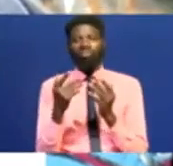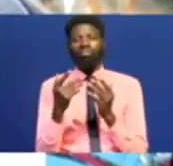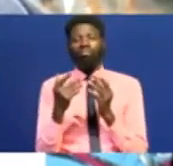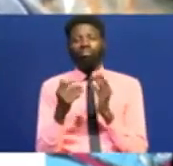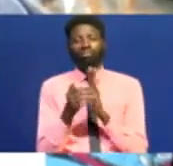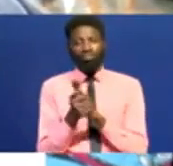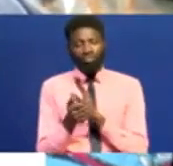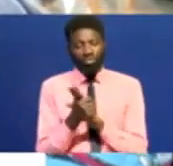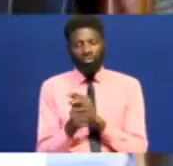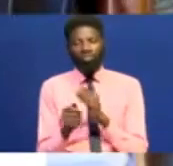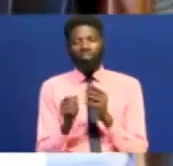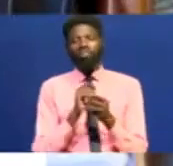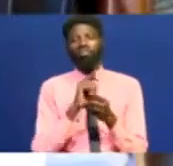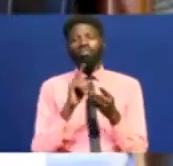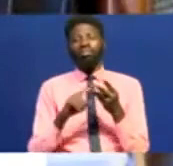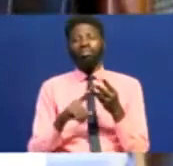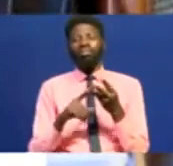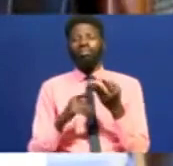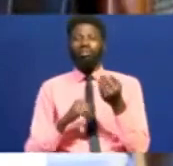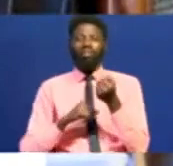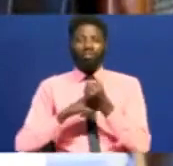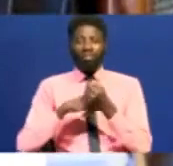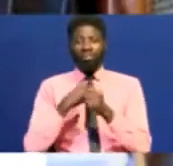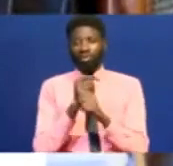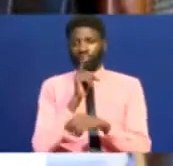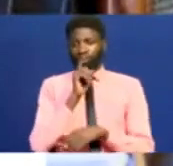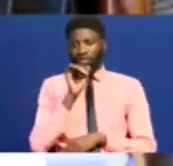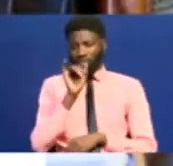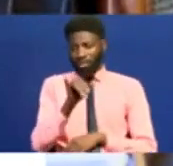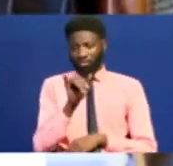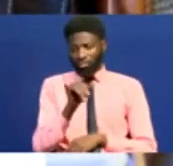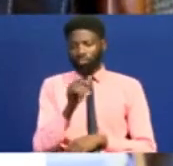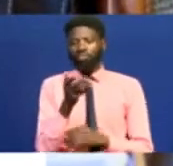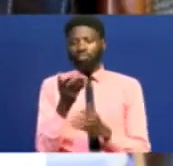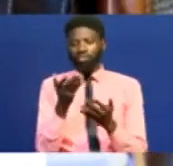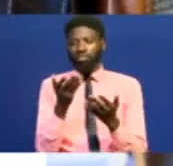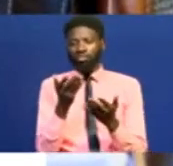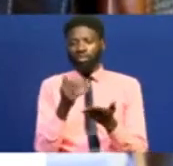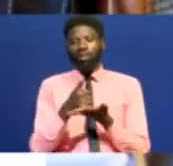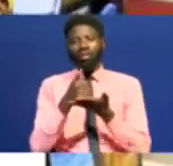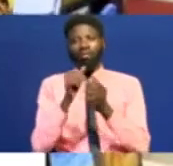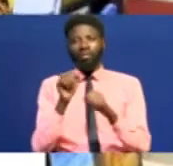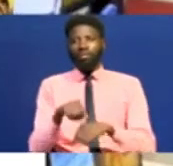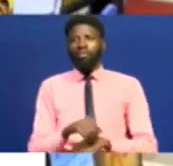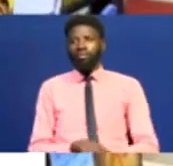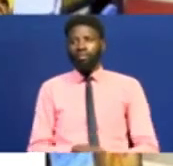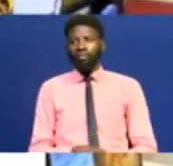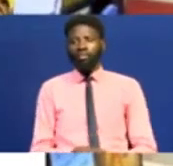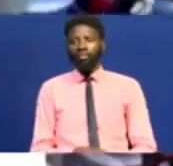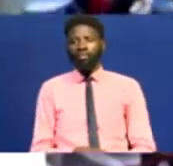kuimarisha utekelezaji wa mipango hiyo. Frederick Muki, Kurunzi, Mashinani.